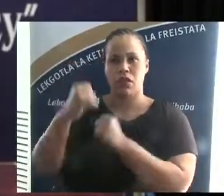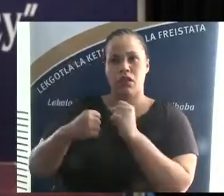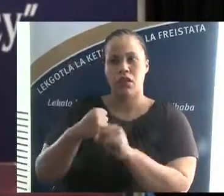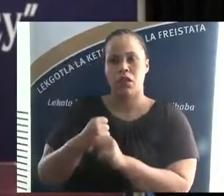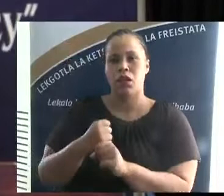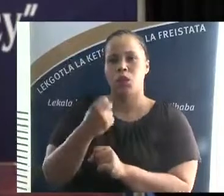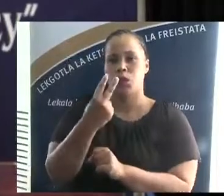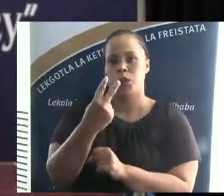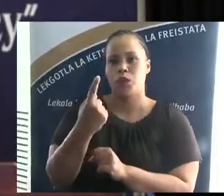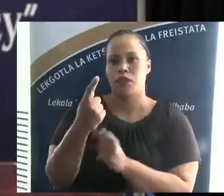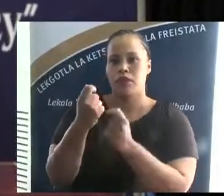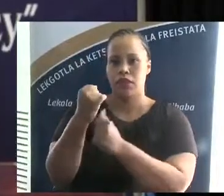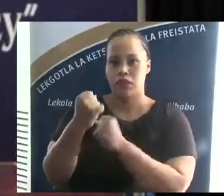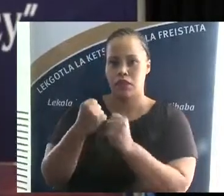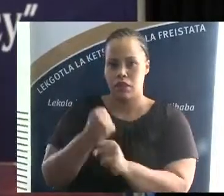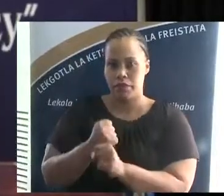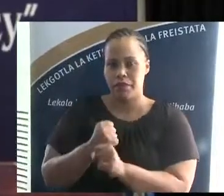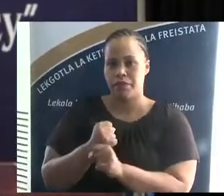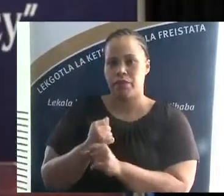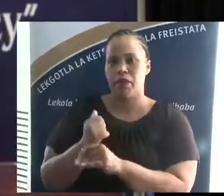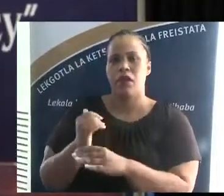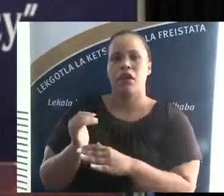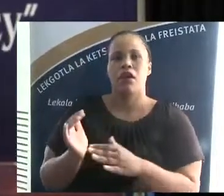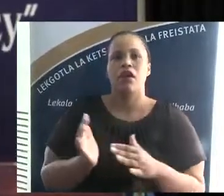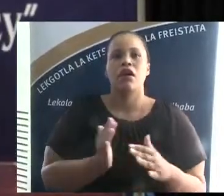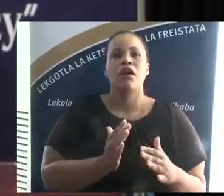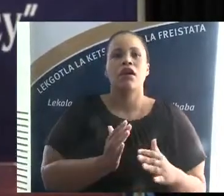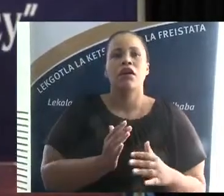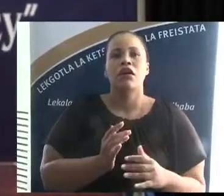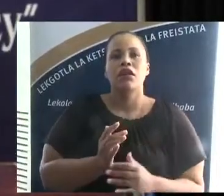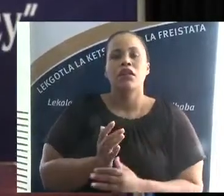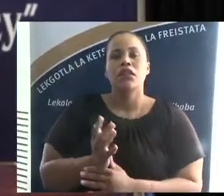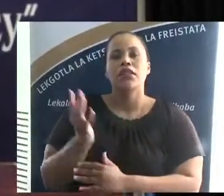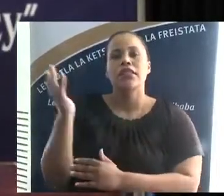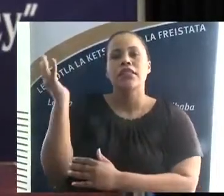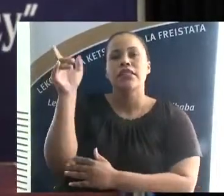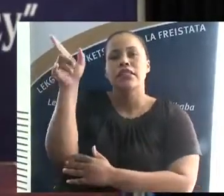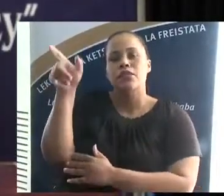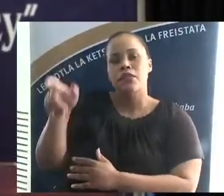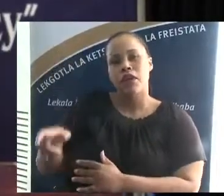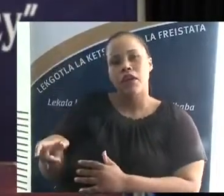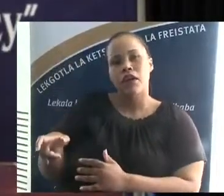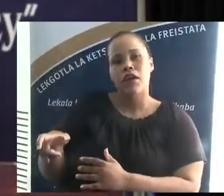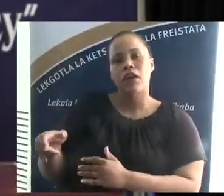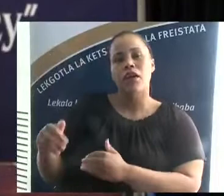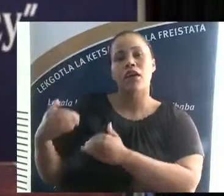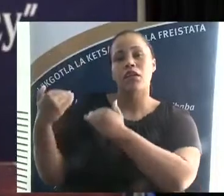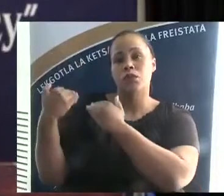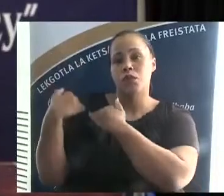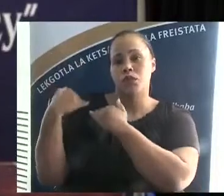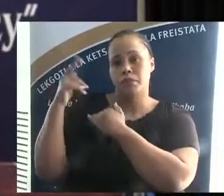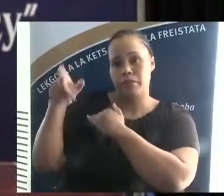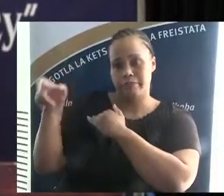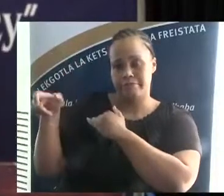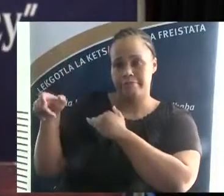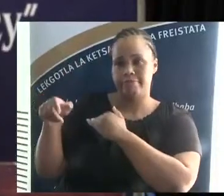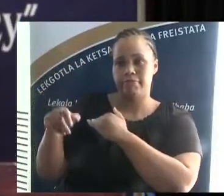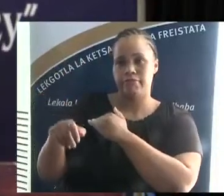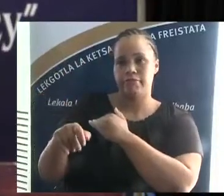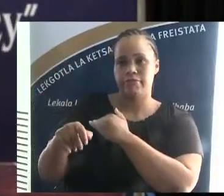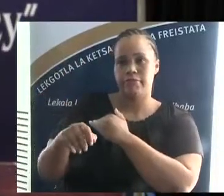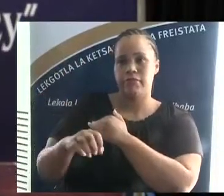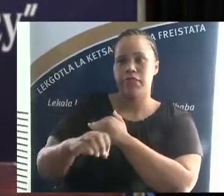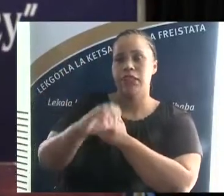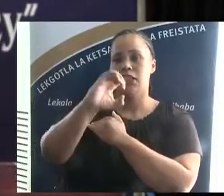year. Honourable Speaker, our executive authorities, accounting officers, chief executive officers,